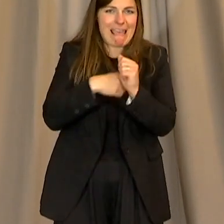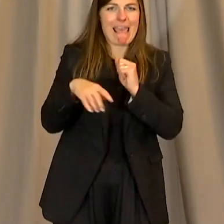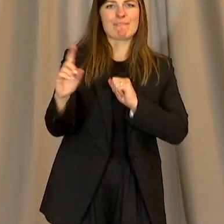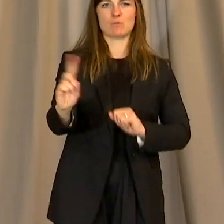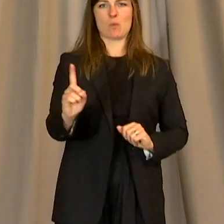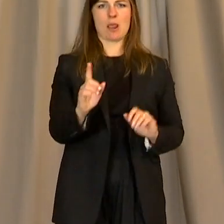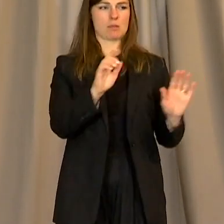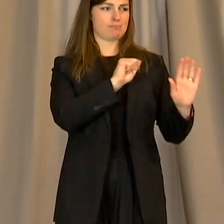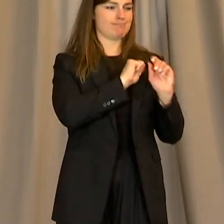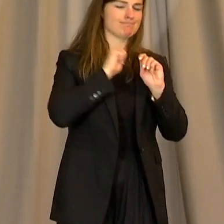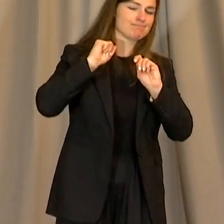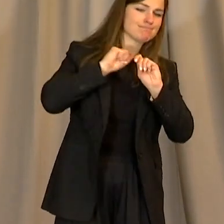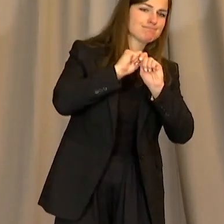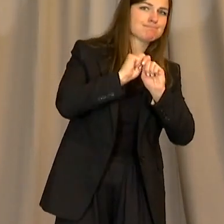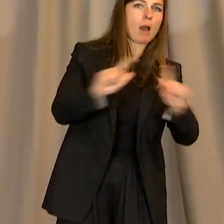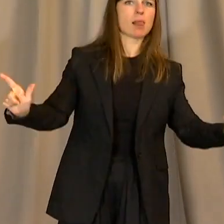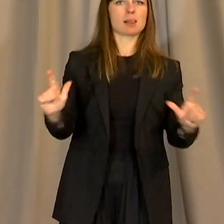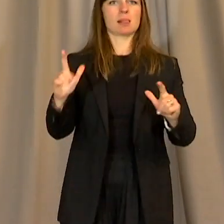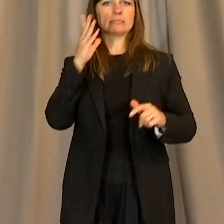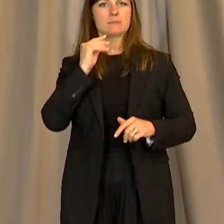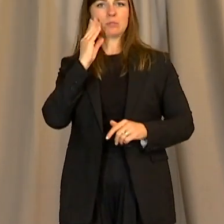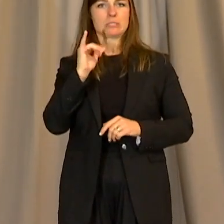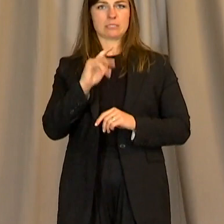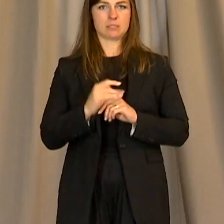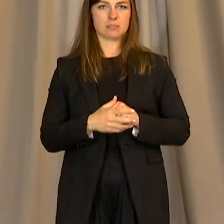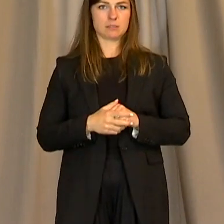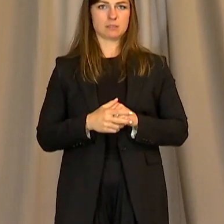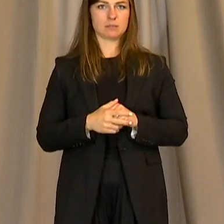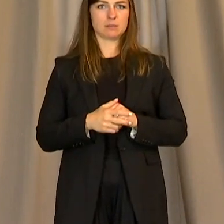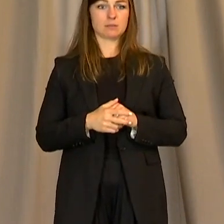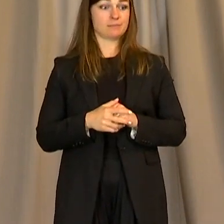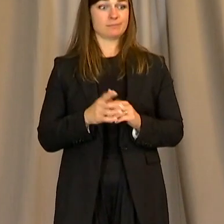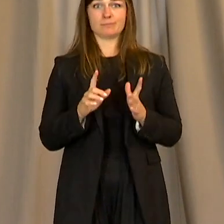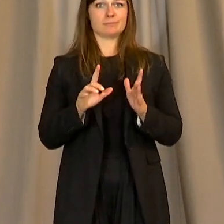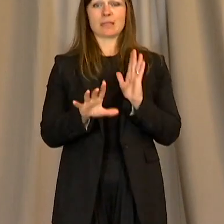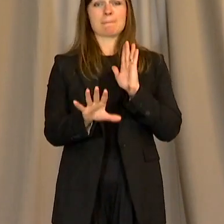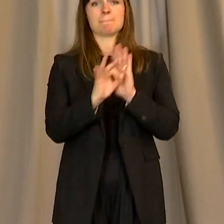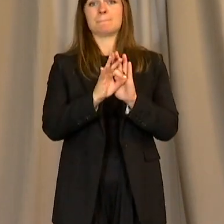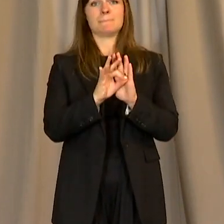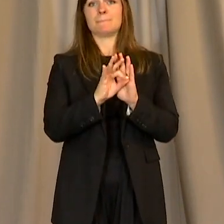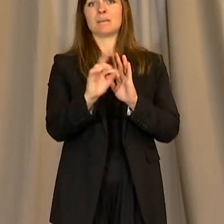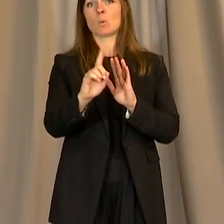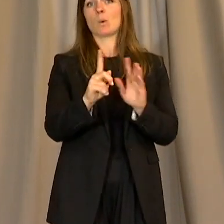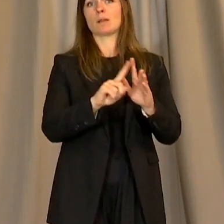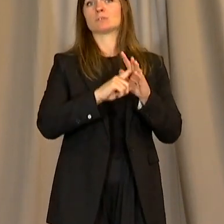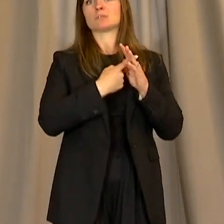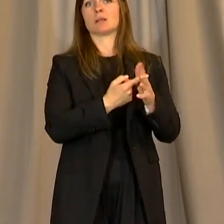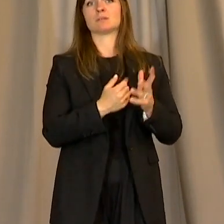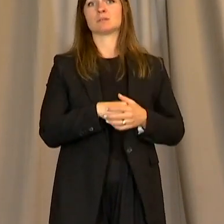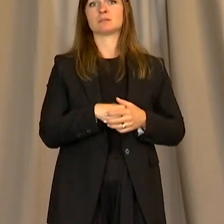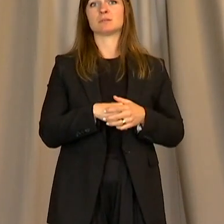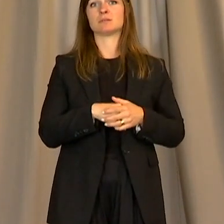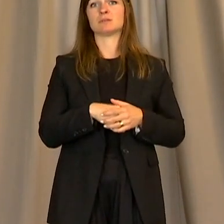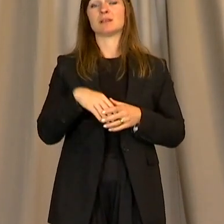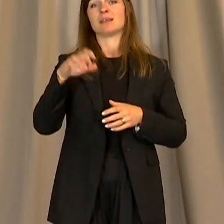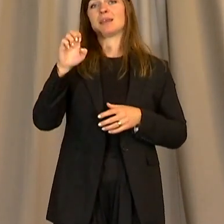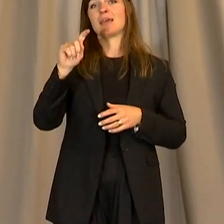pervasive. Pick the spot to start. Ethnicity, clearly, we could start